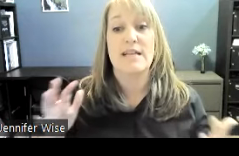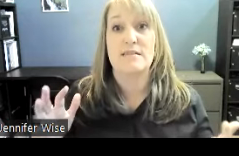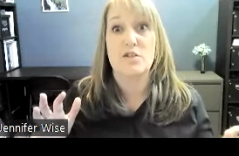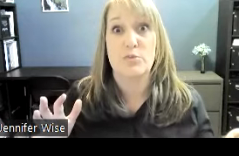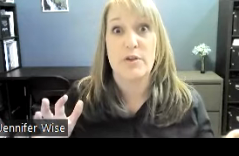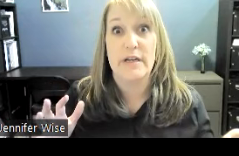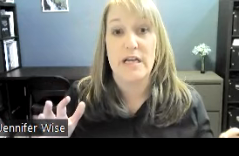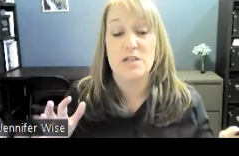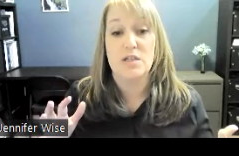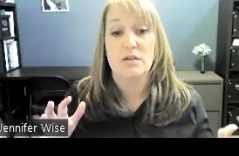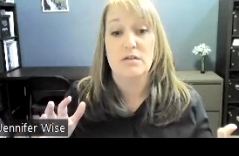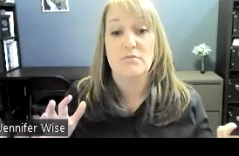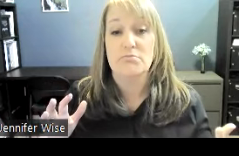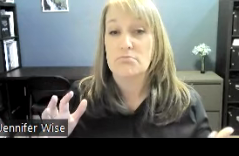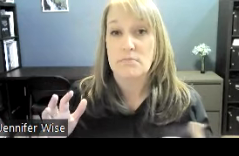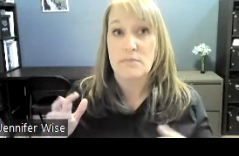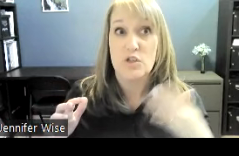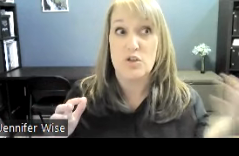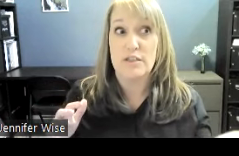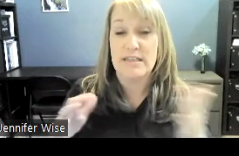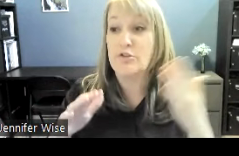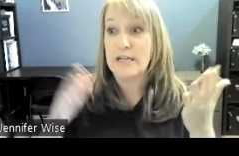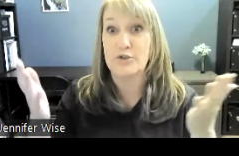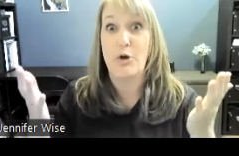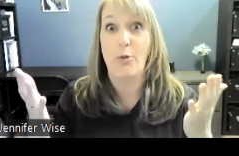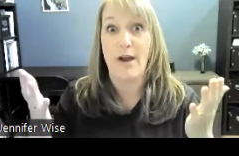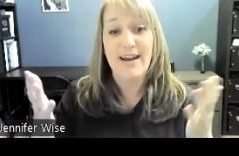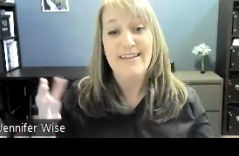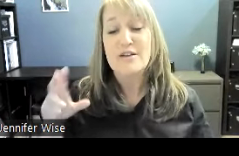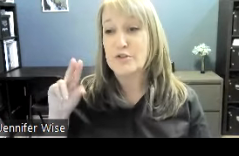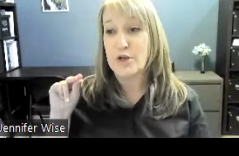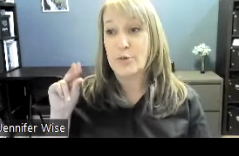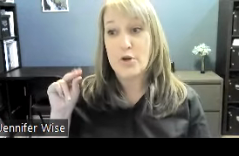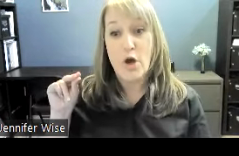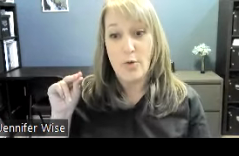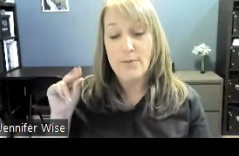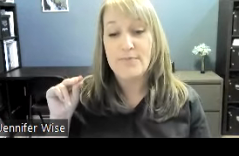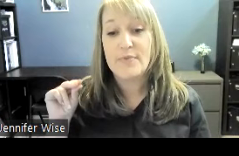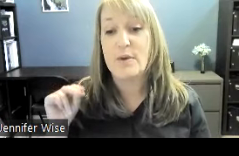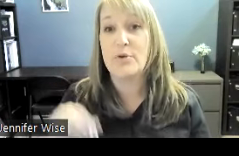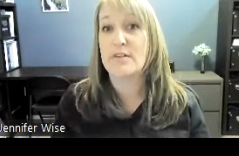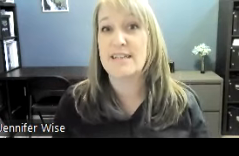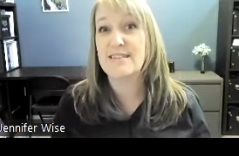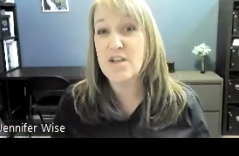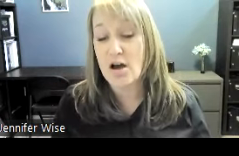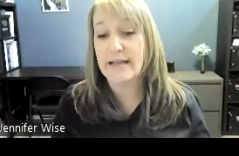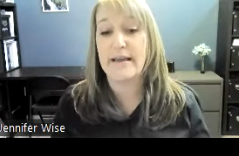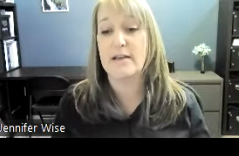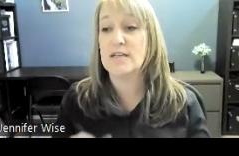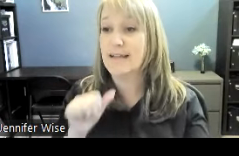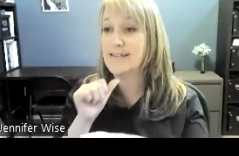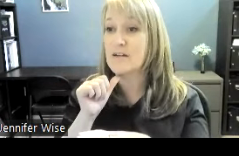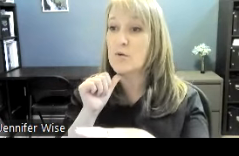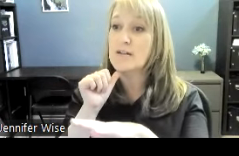Someone asks, is your brother engaged? It's either yes or no. Right. So you start with no, my brother is not